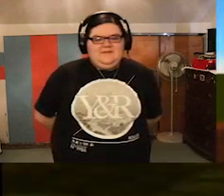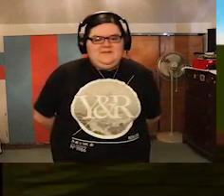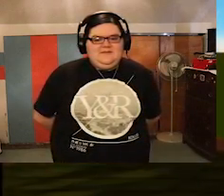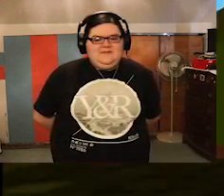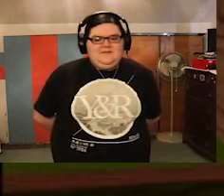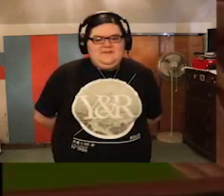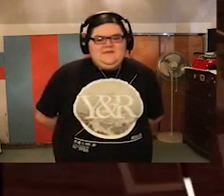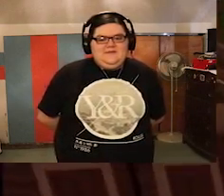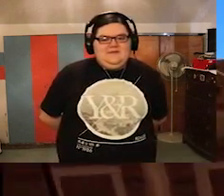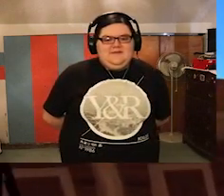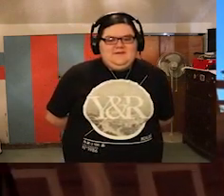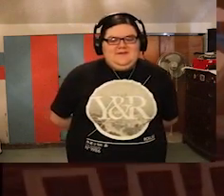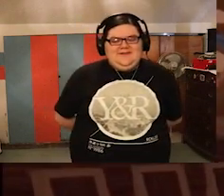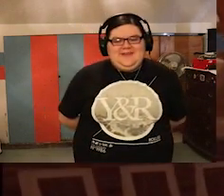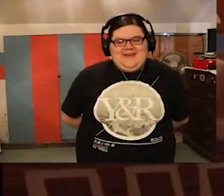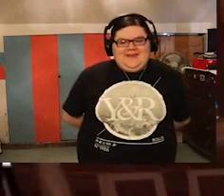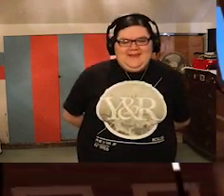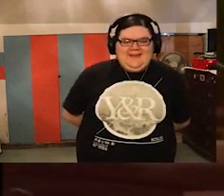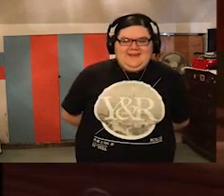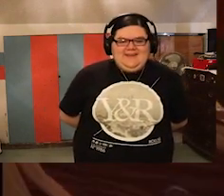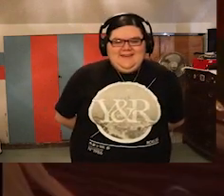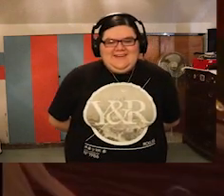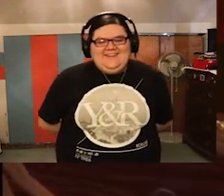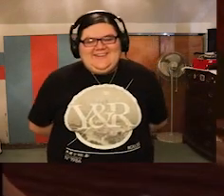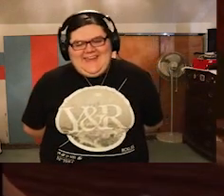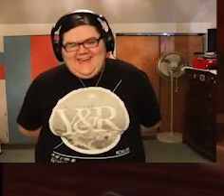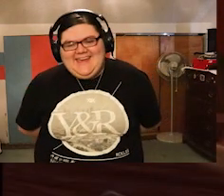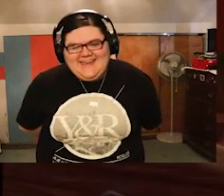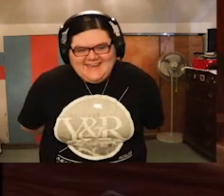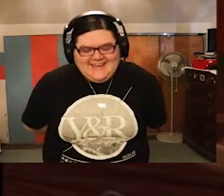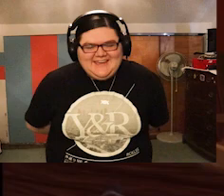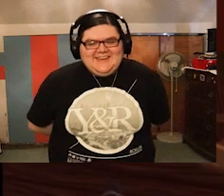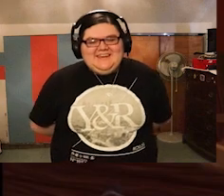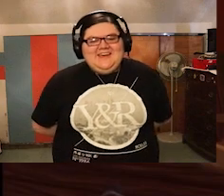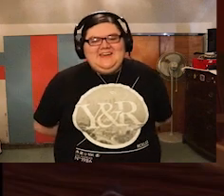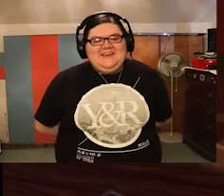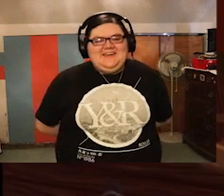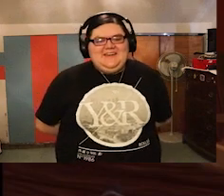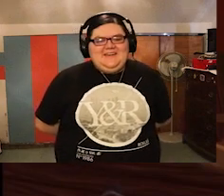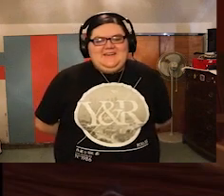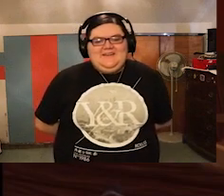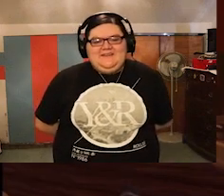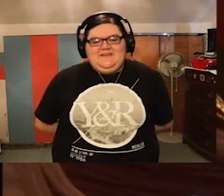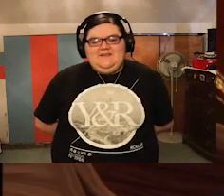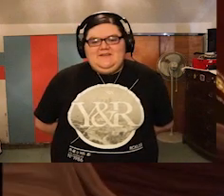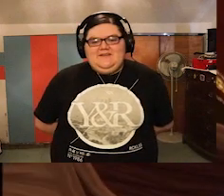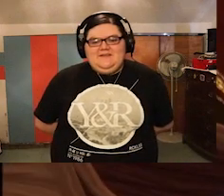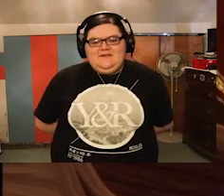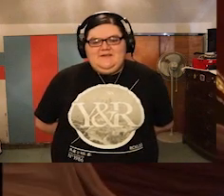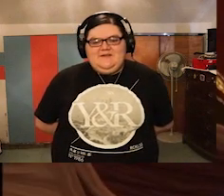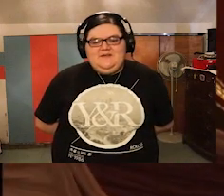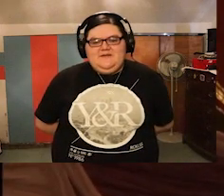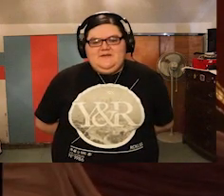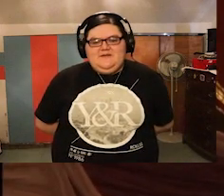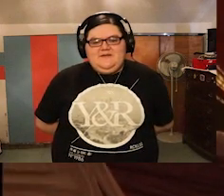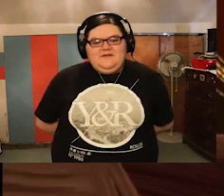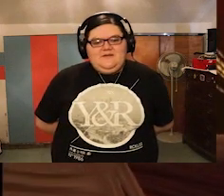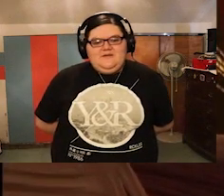Back that way. Okay, that was not a quarter. Right, okay, that's fine. Okay. No, we can work on this. Okay. To the right of the hole. Right. To the right of the hole. Yeah, to the right of that